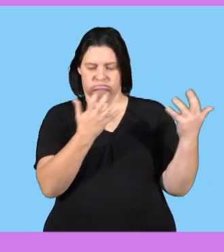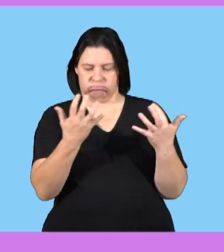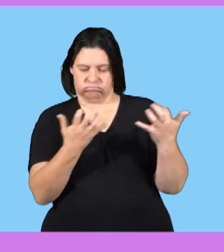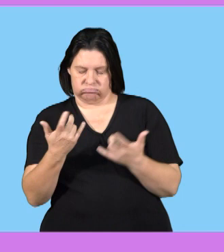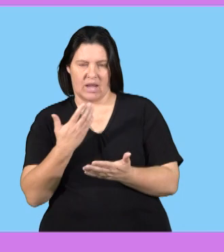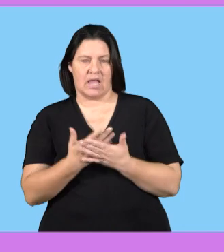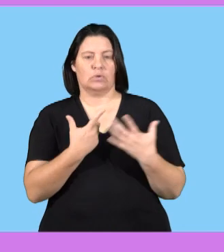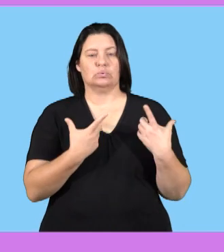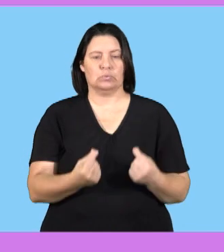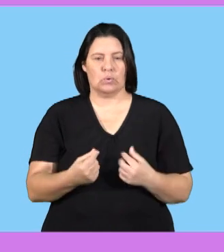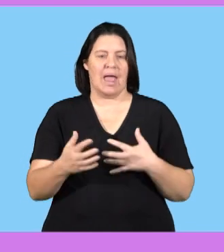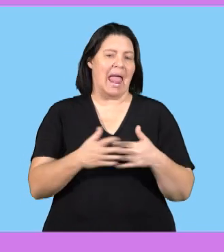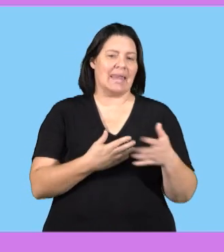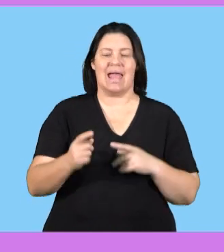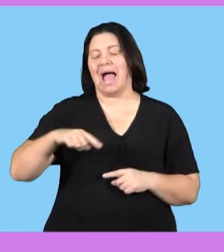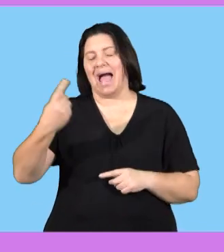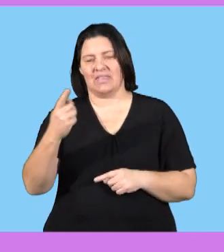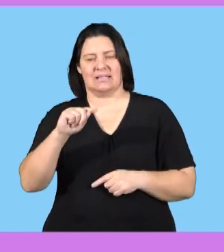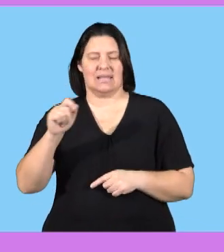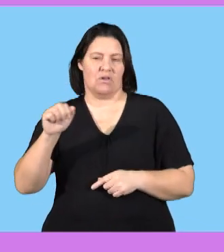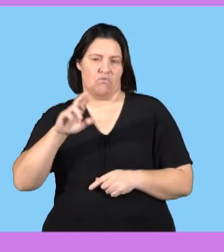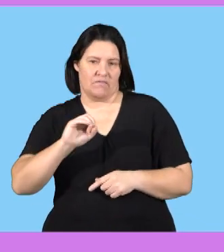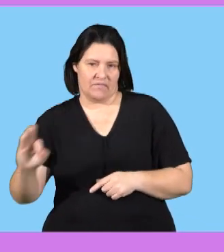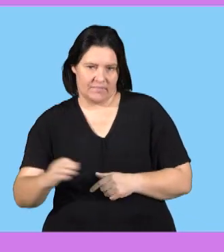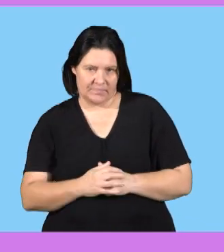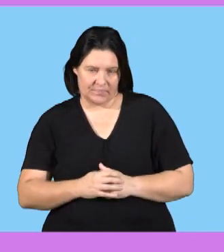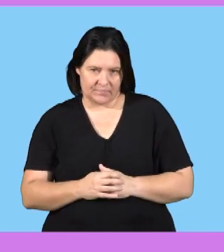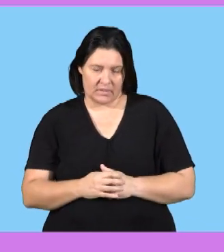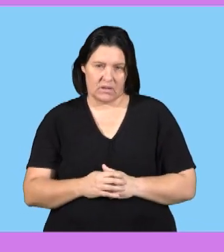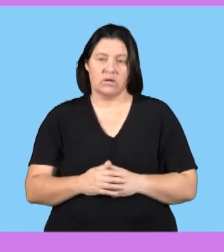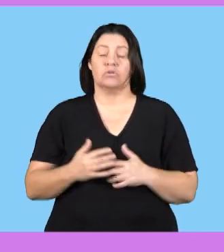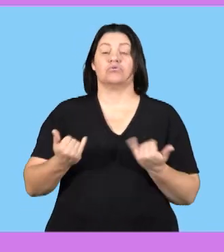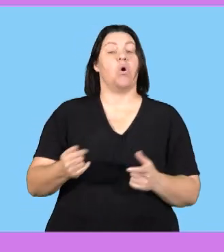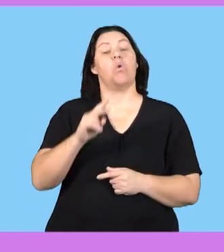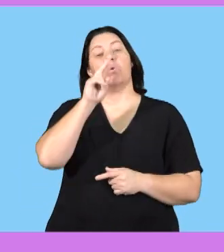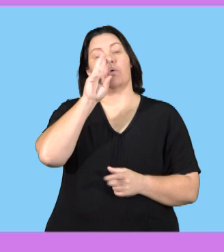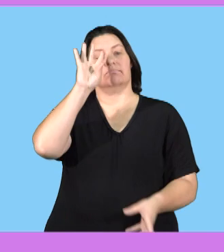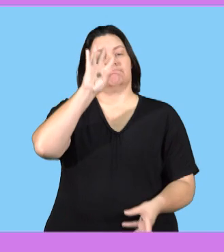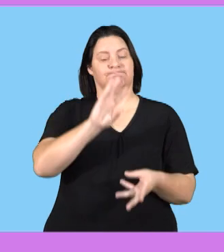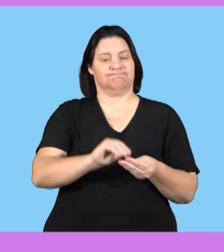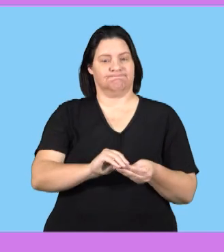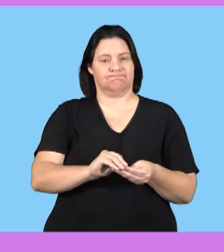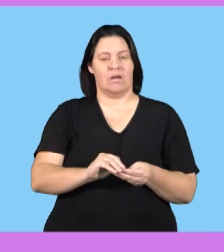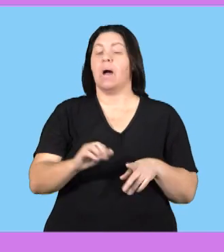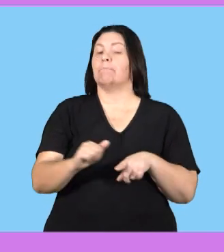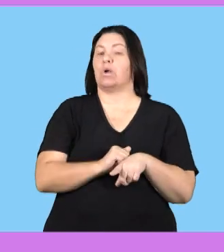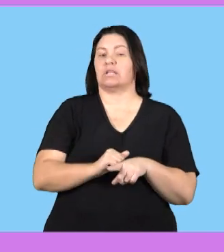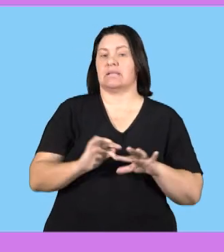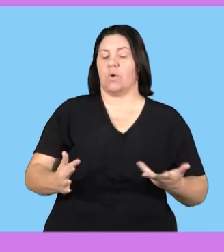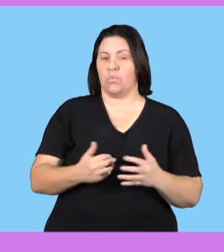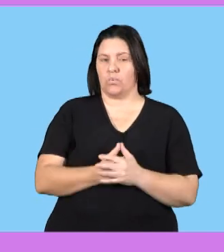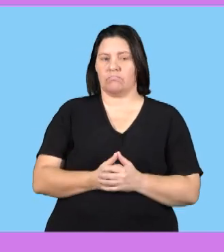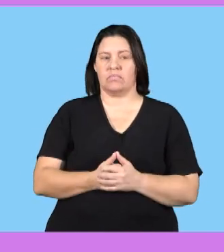calculations involving any other form of a tariff. So we'll look at all of that. Now let's quickly put all of this into practice,